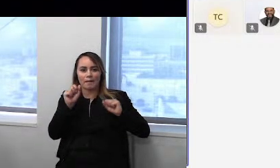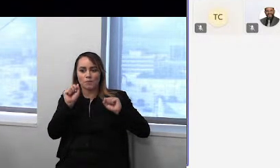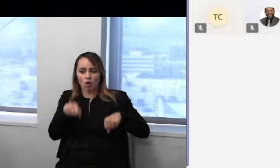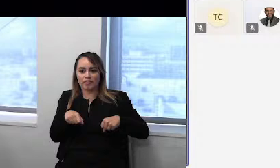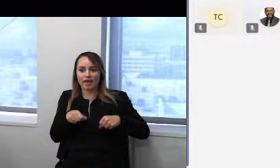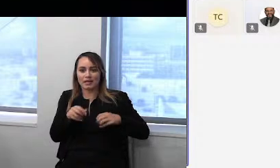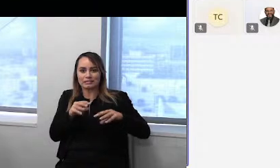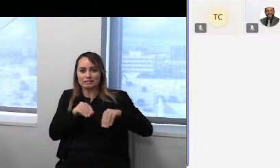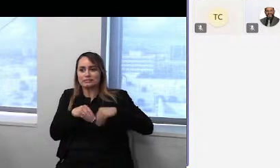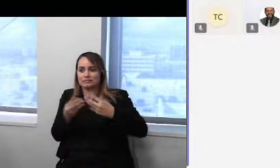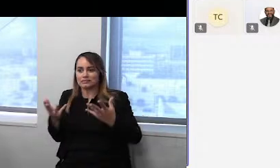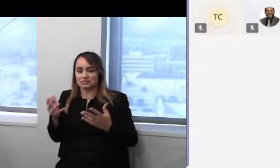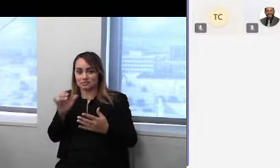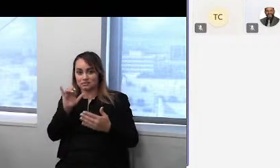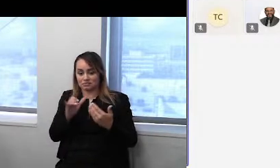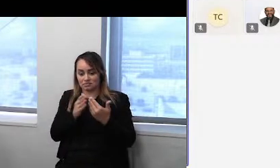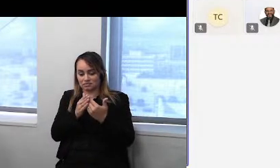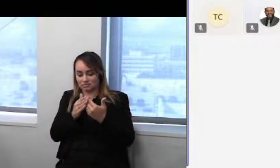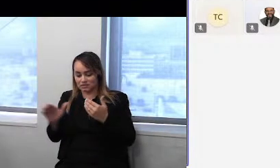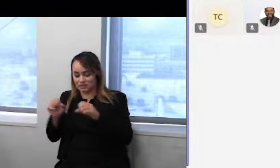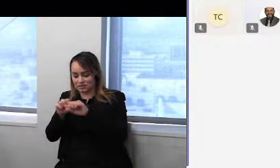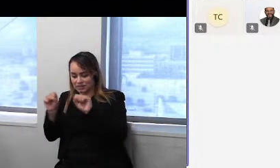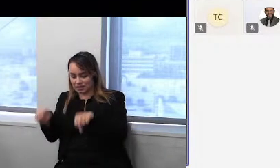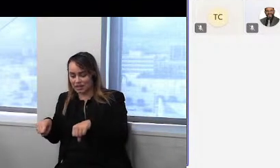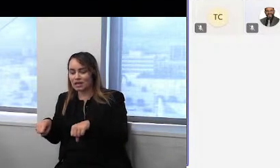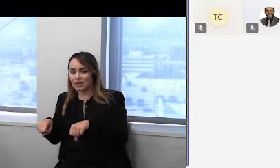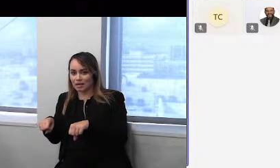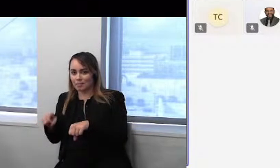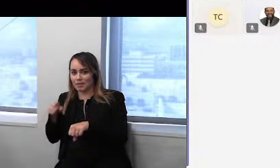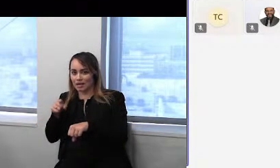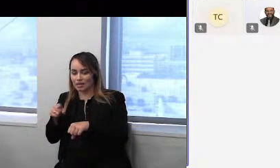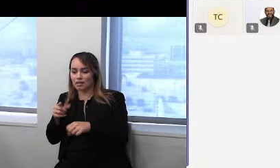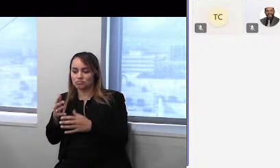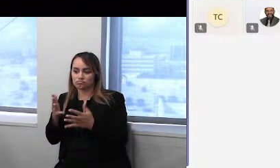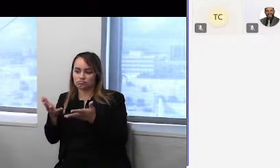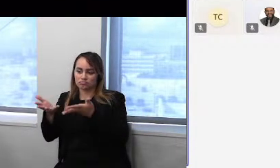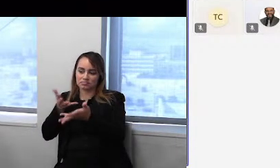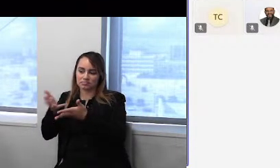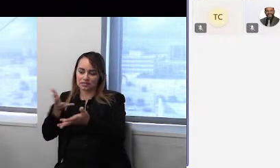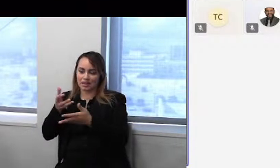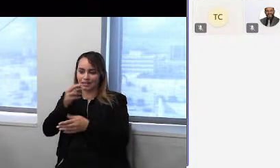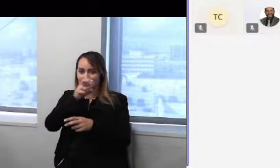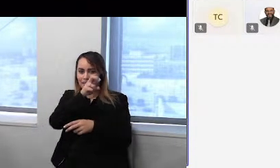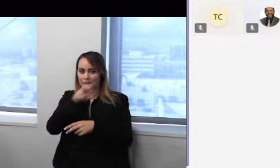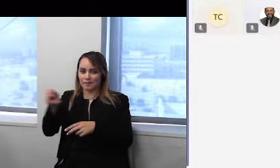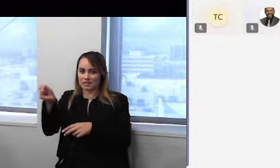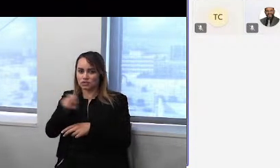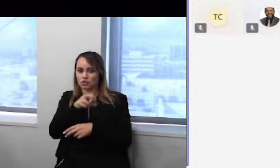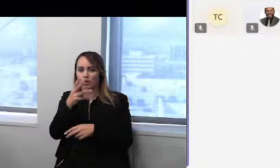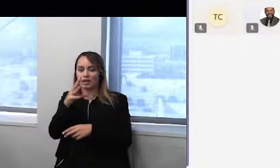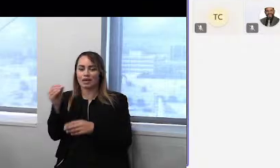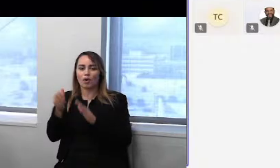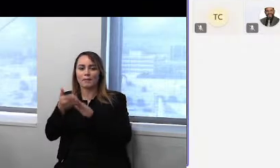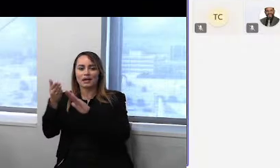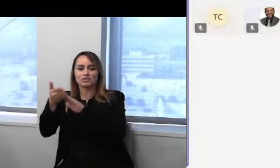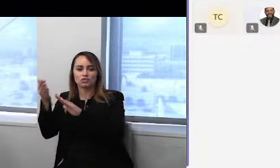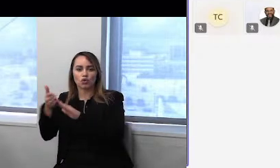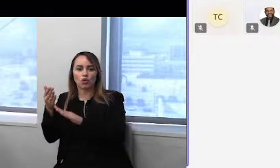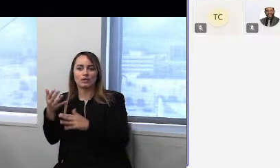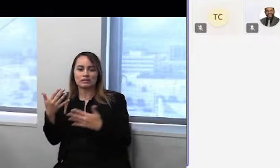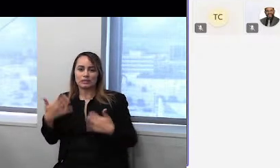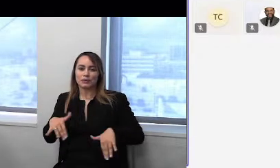point of the system from a dynamic of the transmission and operations is very, very challenging.